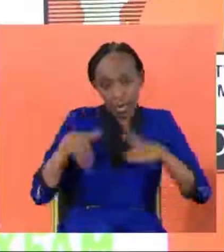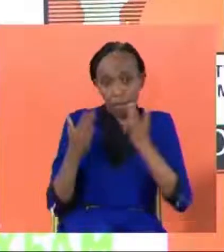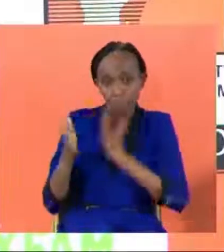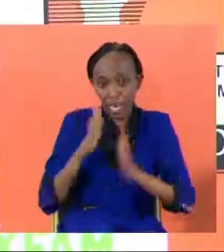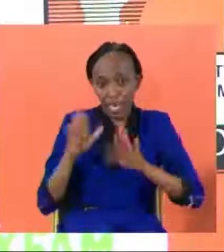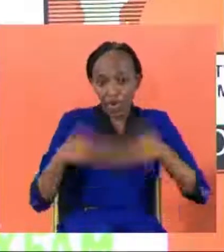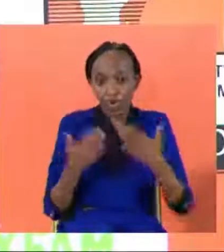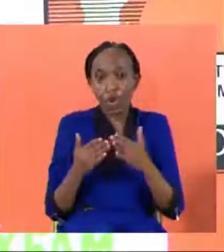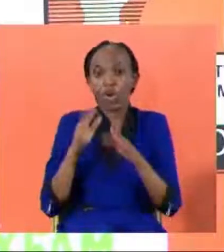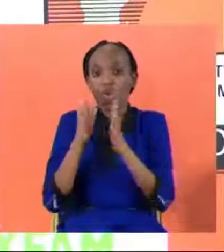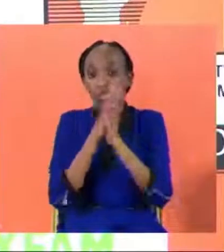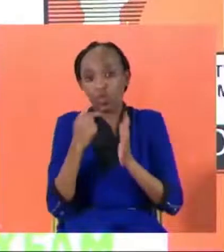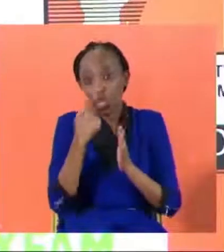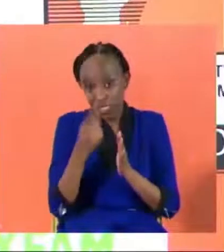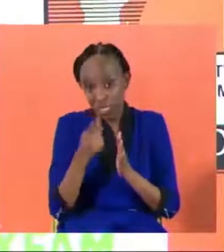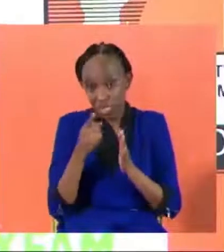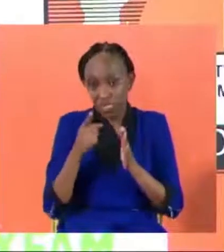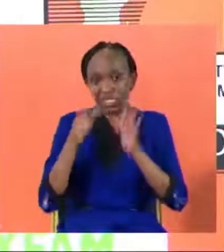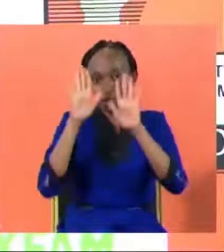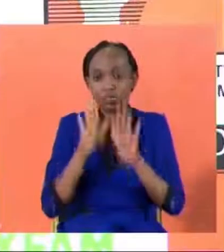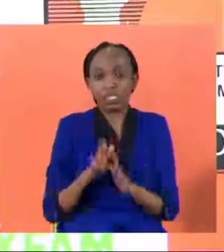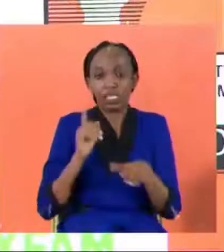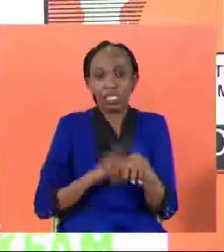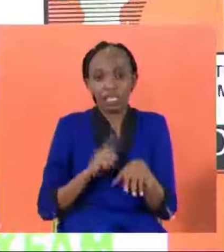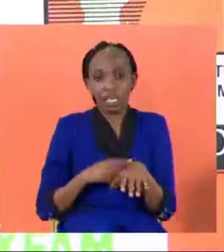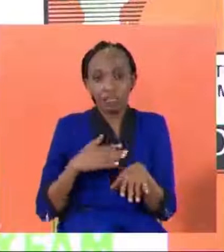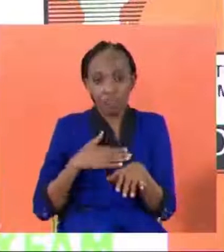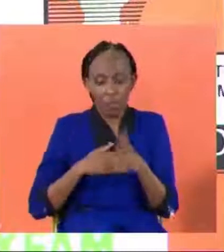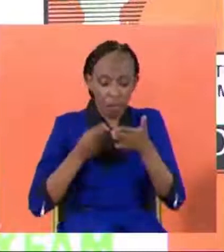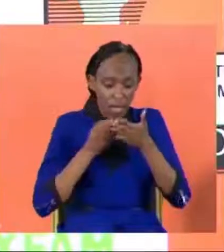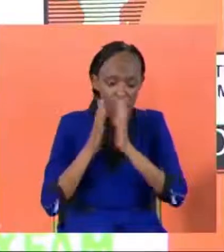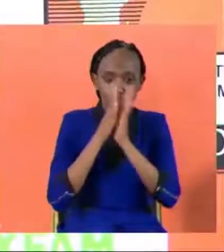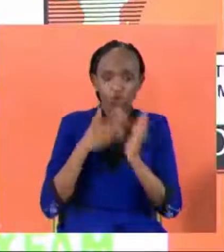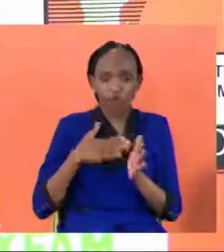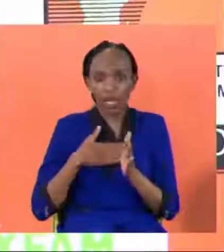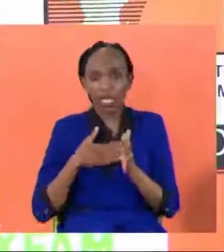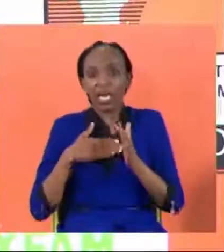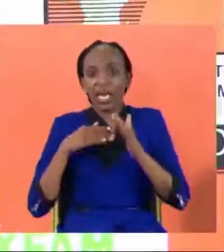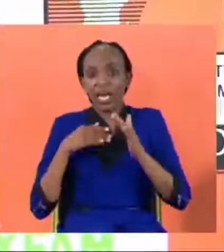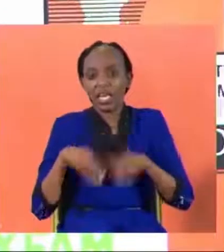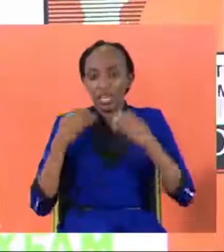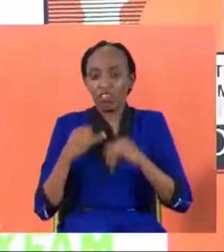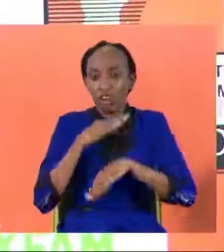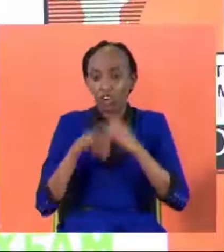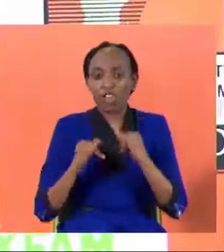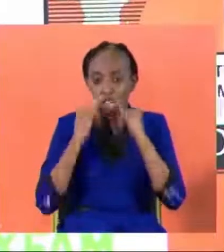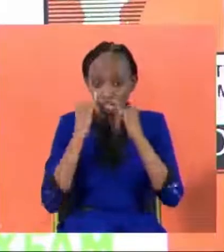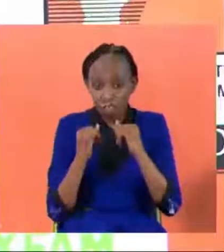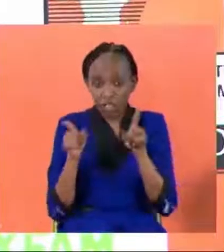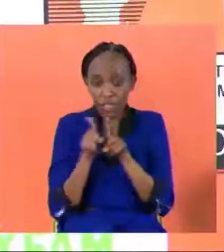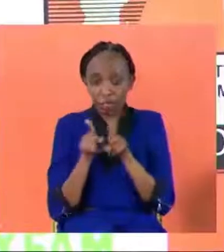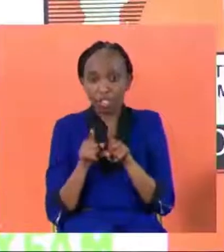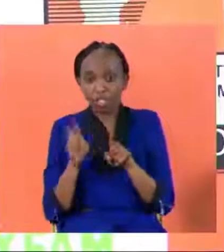story is really, really important. When I am crafting my story, I go as detailed as even looking at the shots,